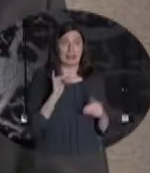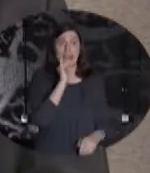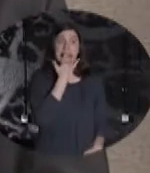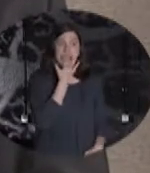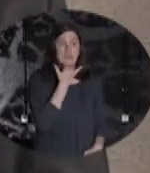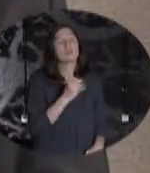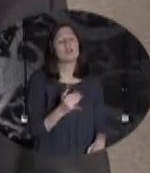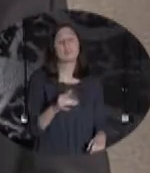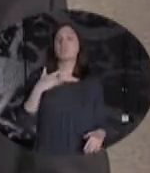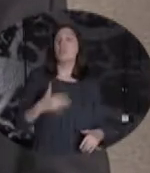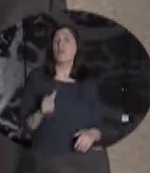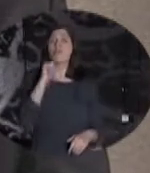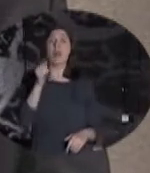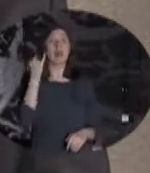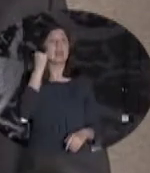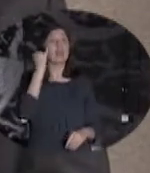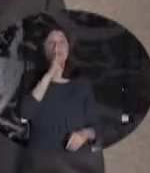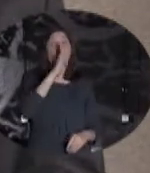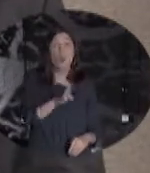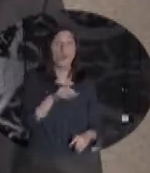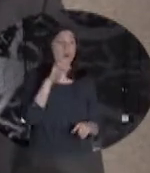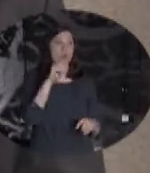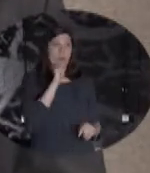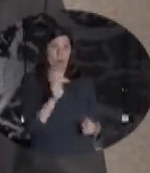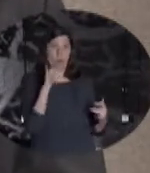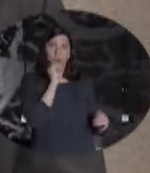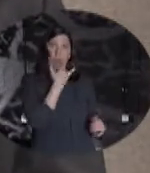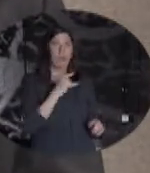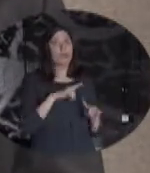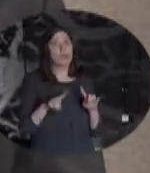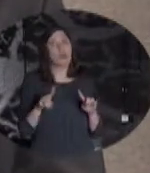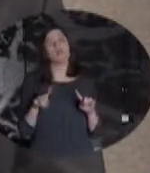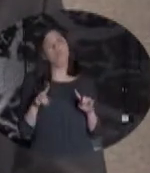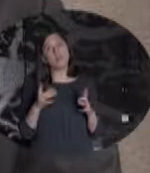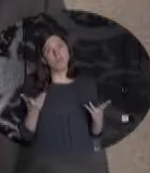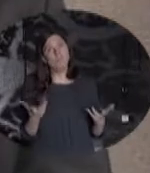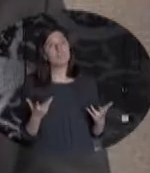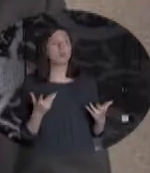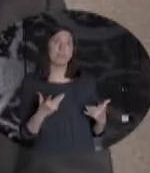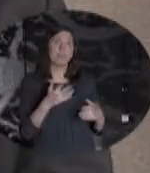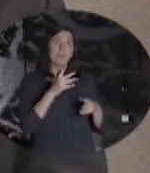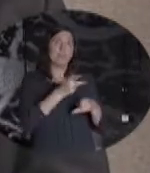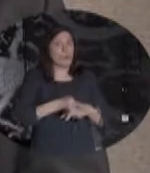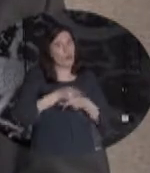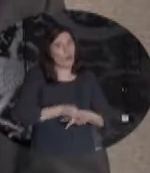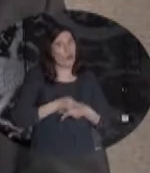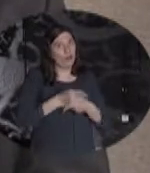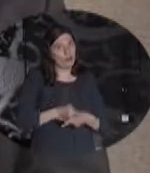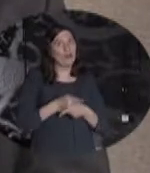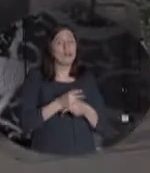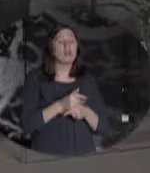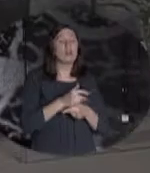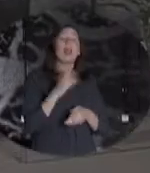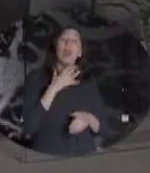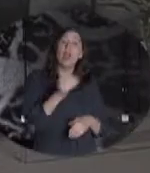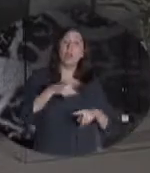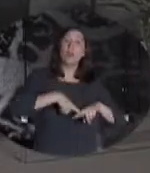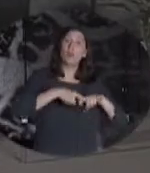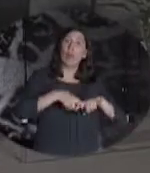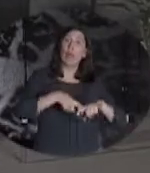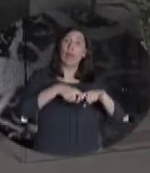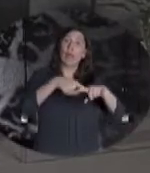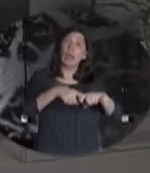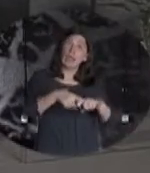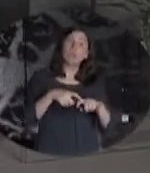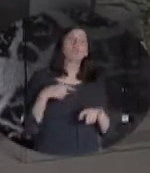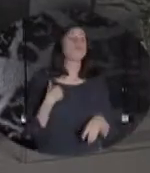wouldn't otherwise when you were clear of mind. Give yourself a break when you're out at the beach, too. Yes. Don't be out there for long periods of time with, hey, I'm going to go